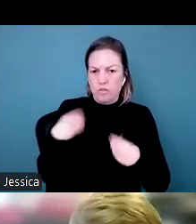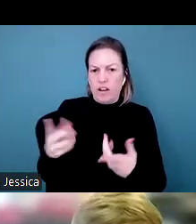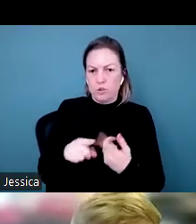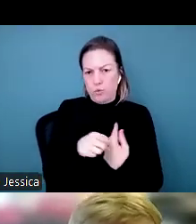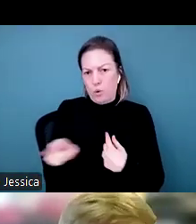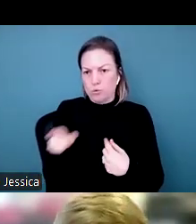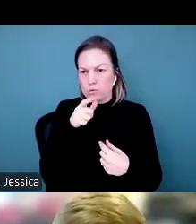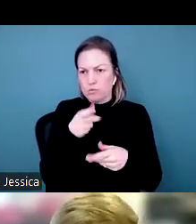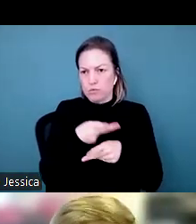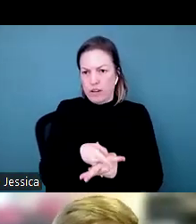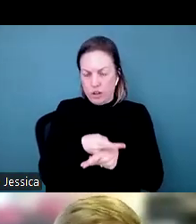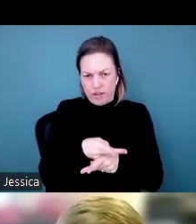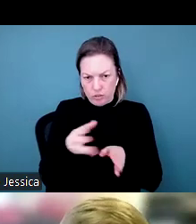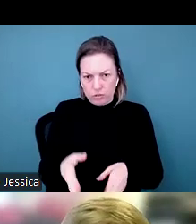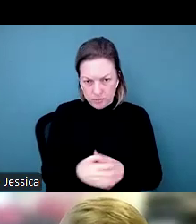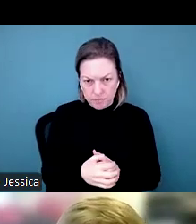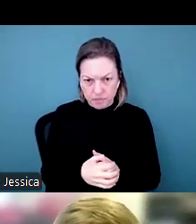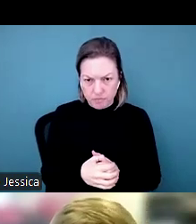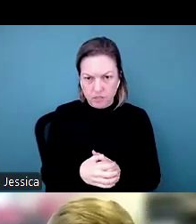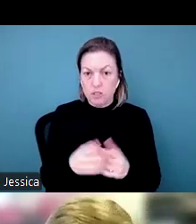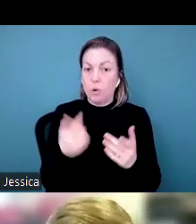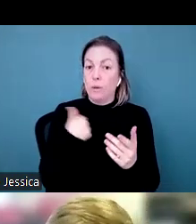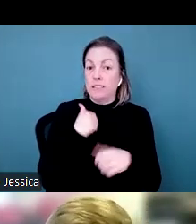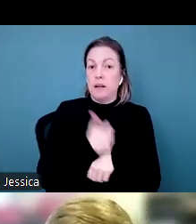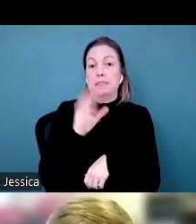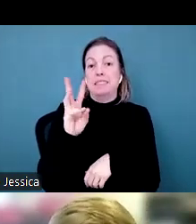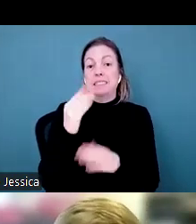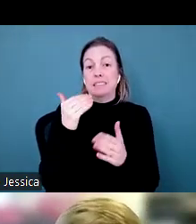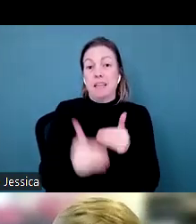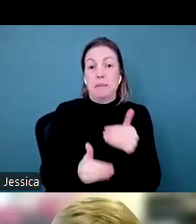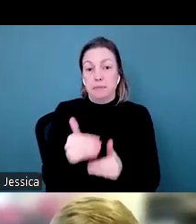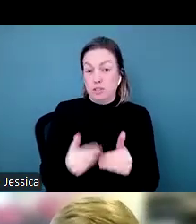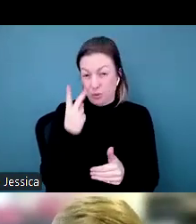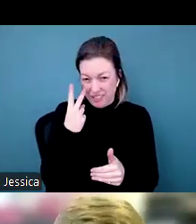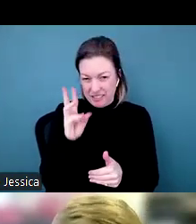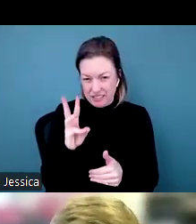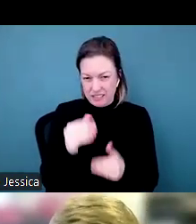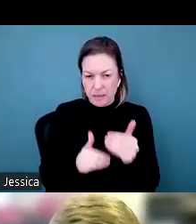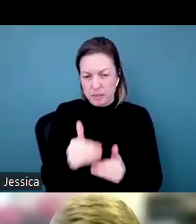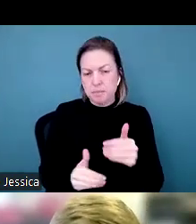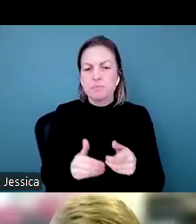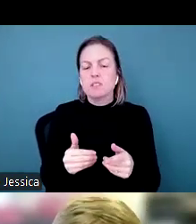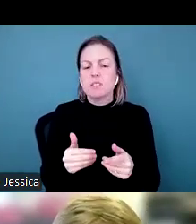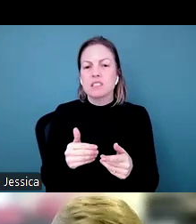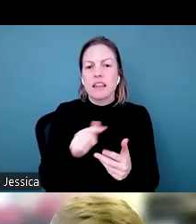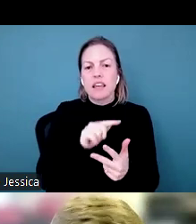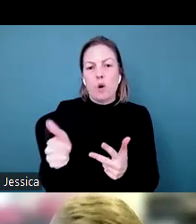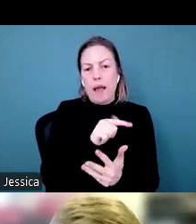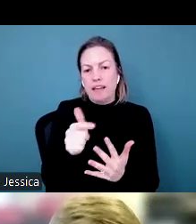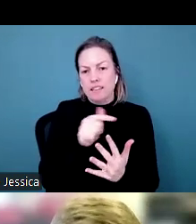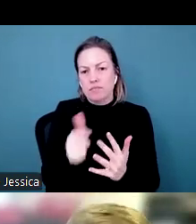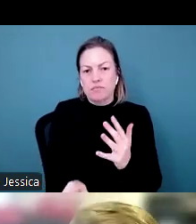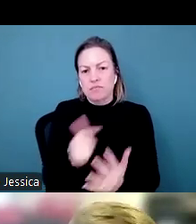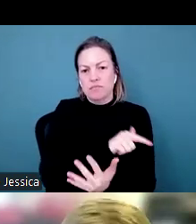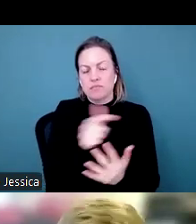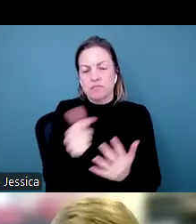model we all refer to it as current 6 steps. As you can see here, there's many different steps and they go back and forth on each other so that when you learn from one